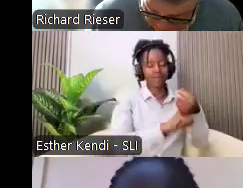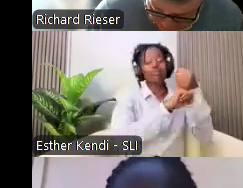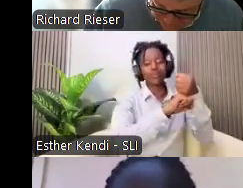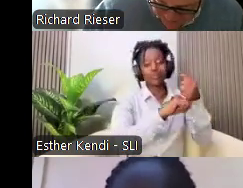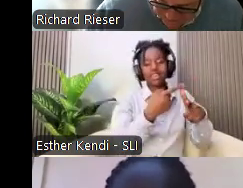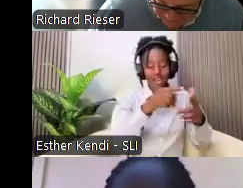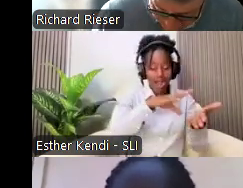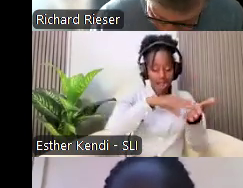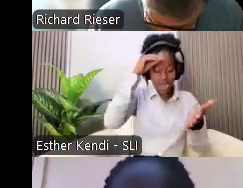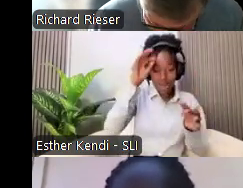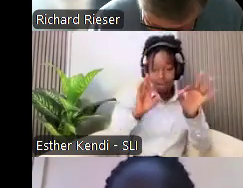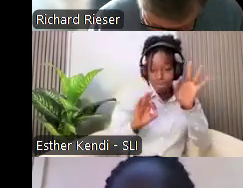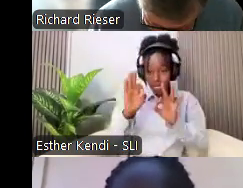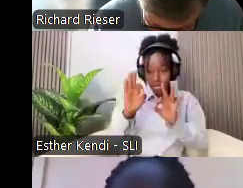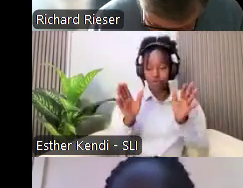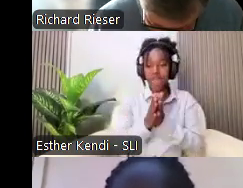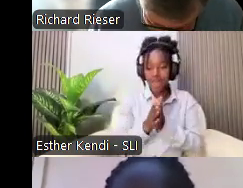and design and computer.